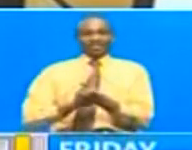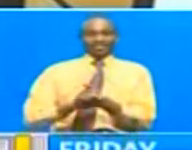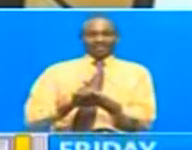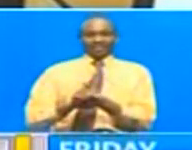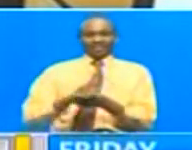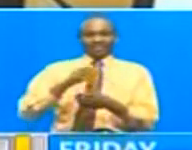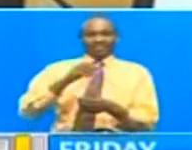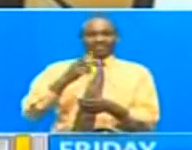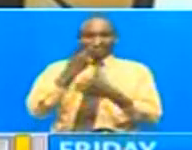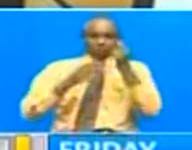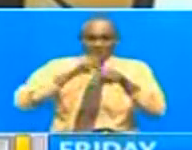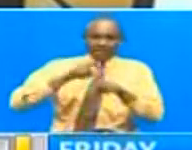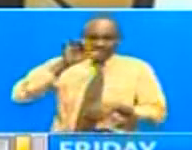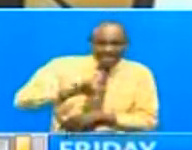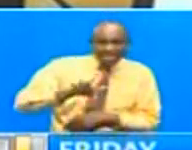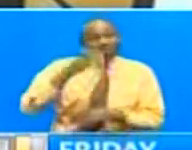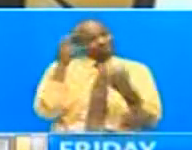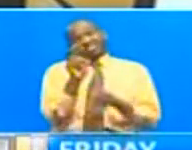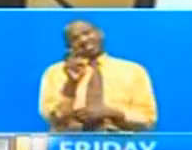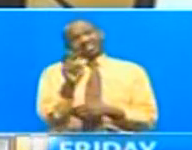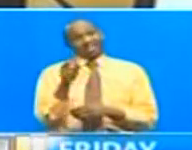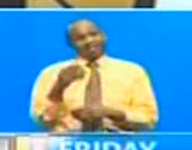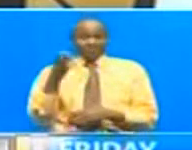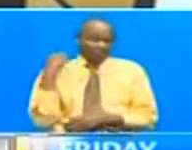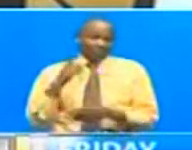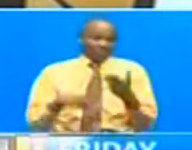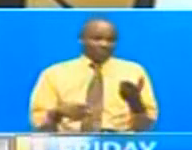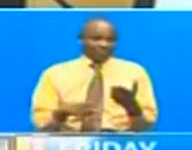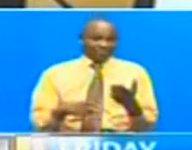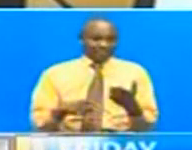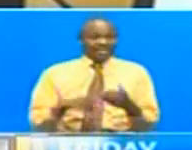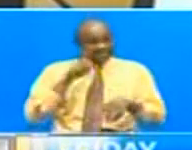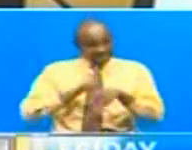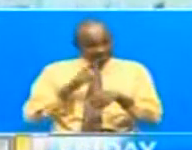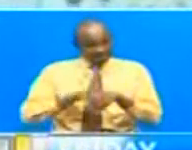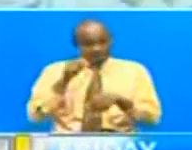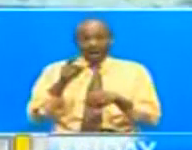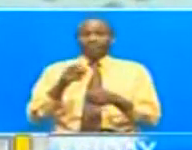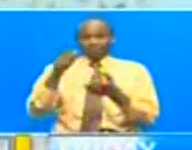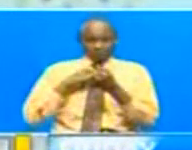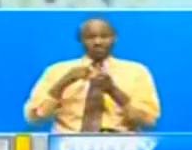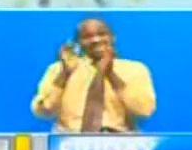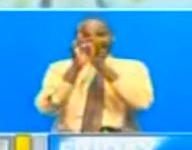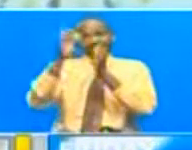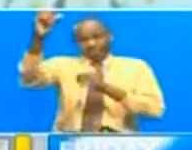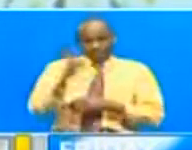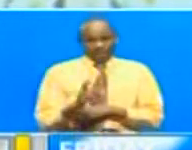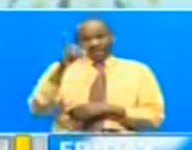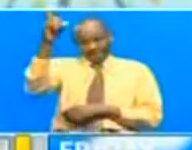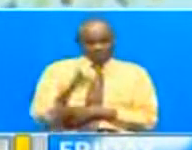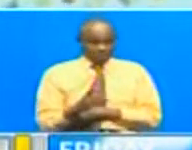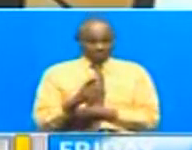see, and the worst part of it is when you are importing pictures from the internet and then maybe